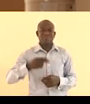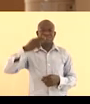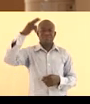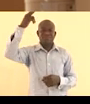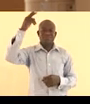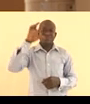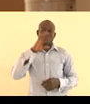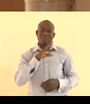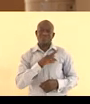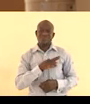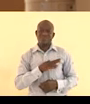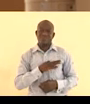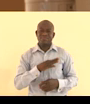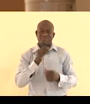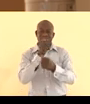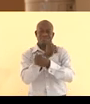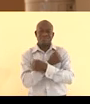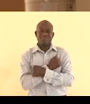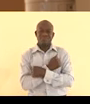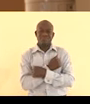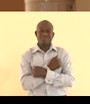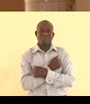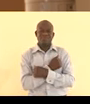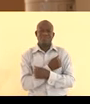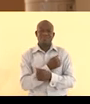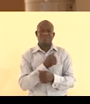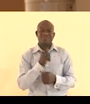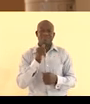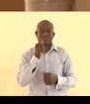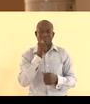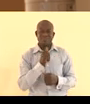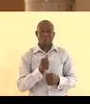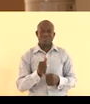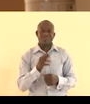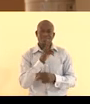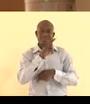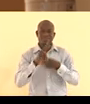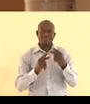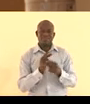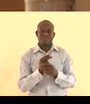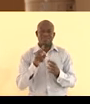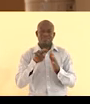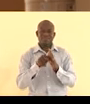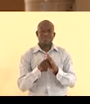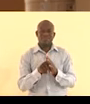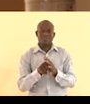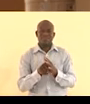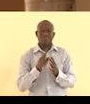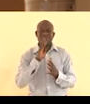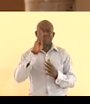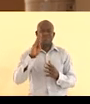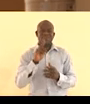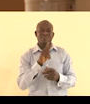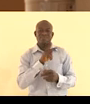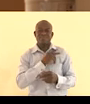higher values like love, compassion, kindness, being kind to people around you,